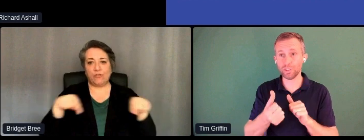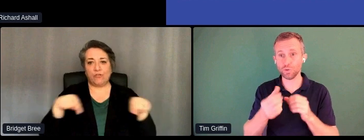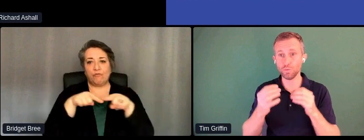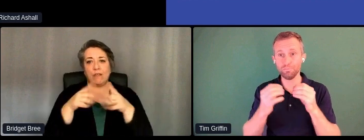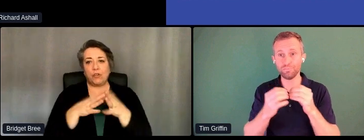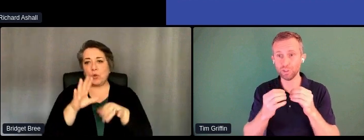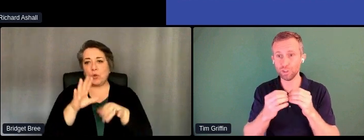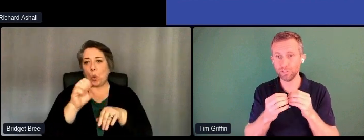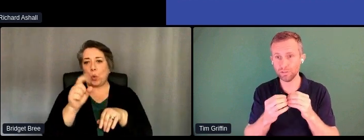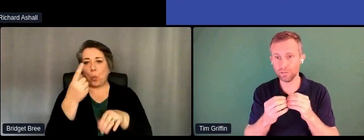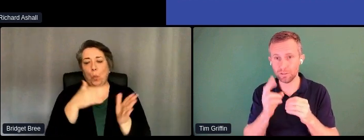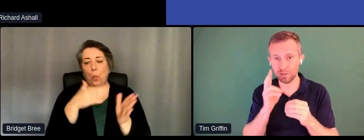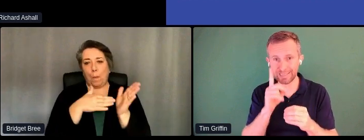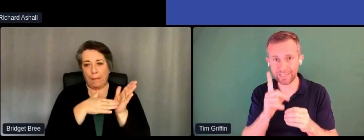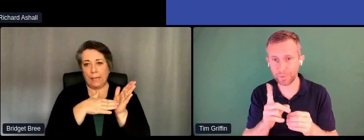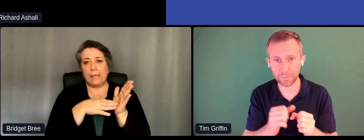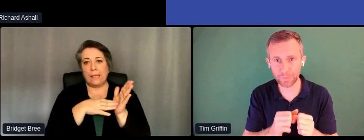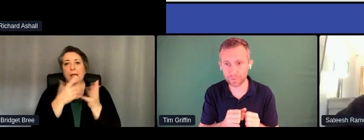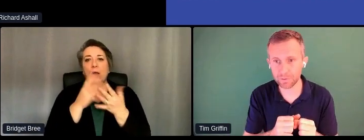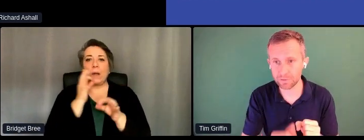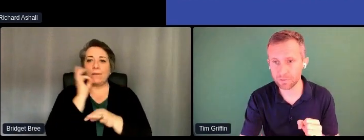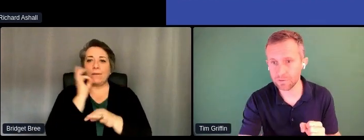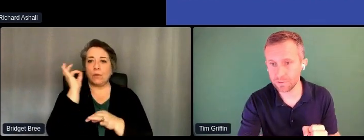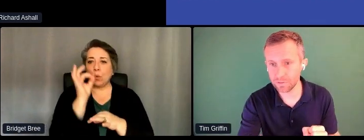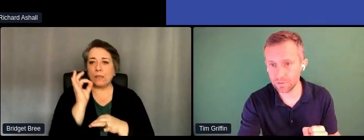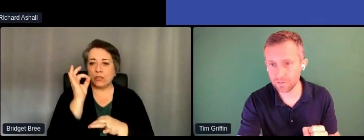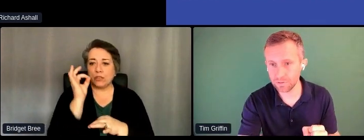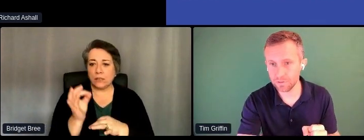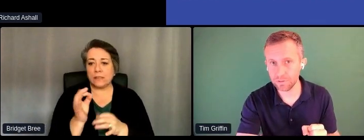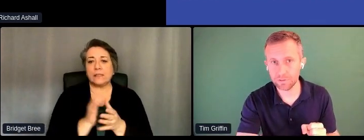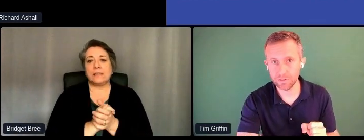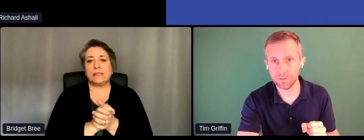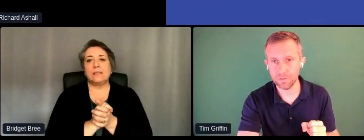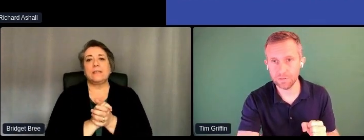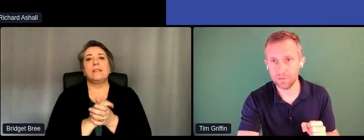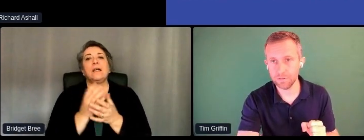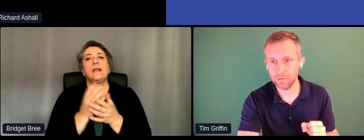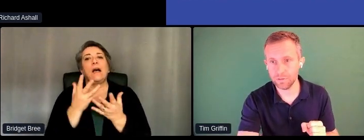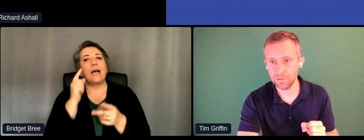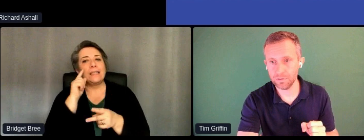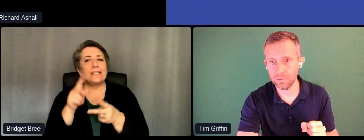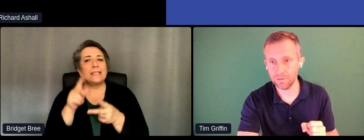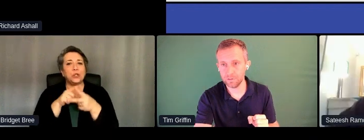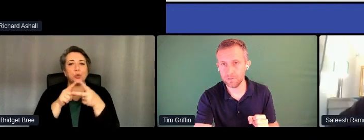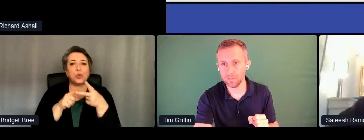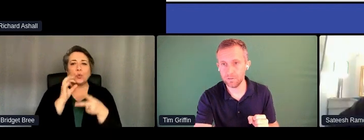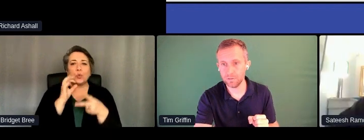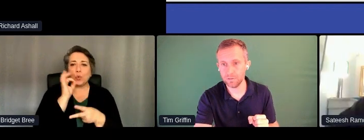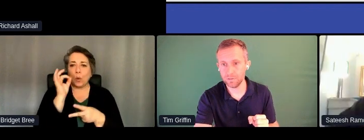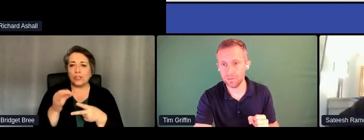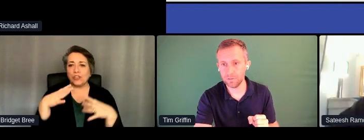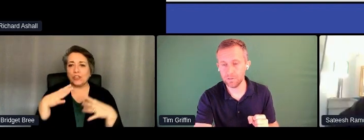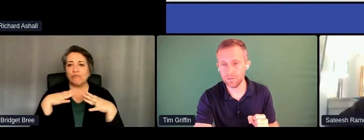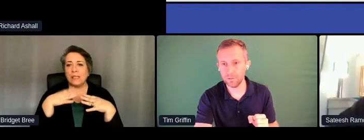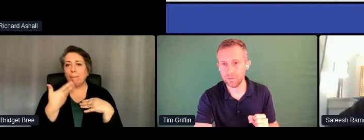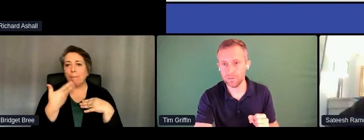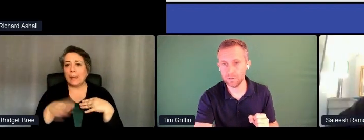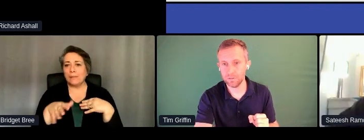then we're going to go to some questions. And I see sort of a couple of questions already popping up in the chat.